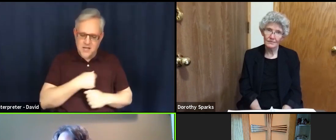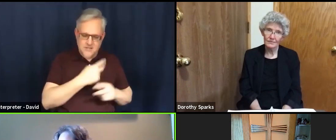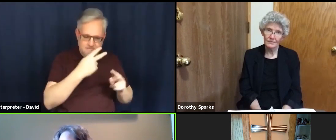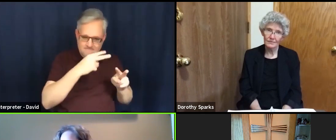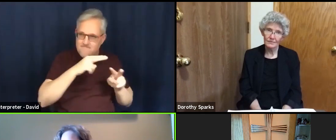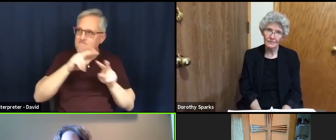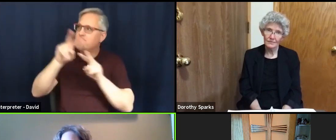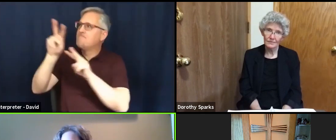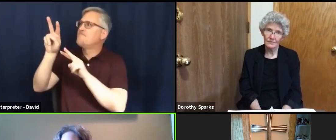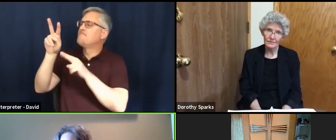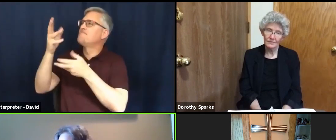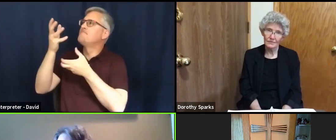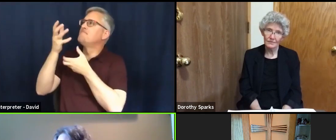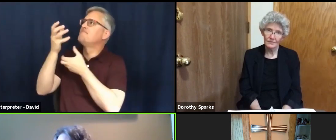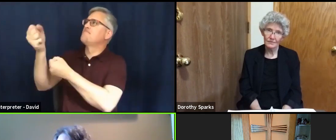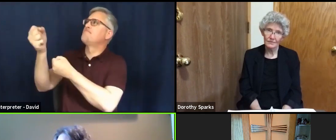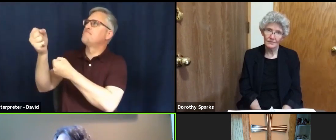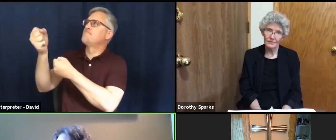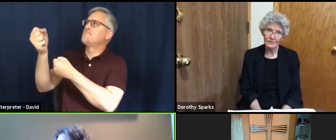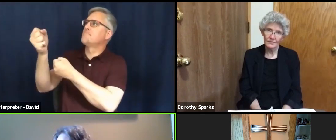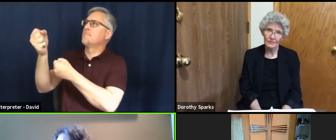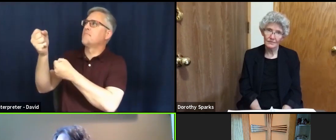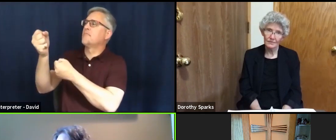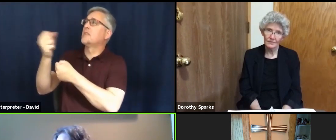Comfort the families of George Floyd